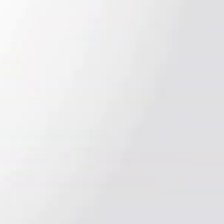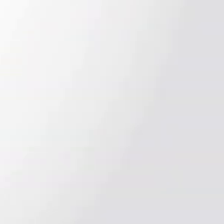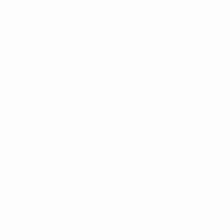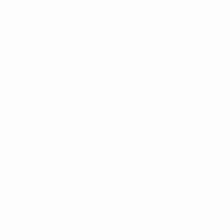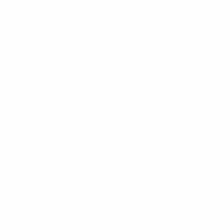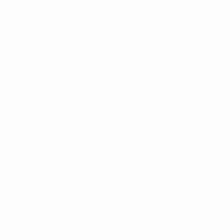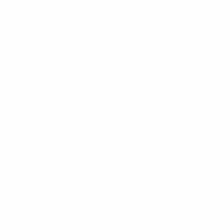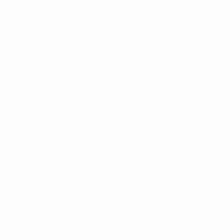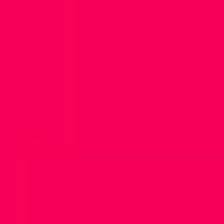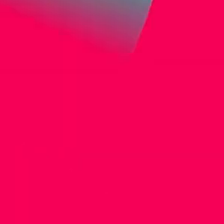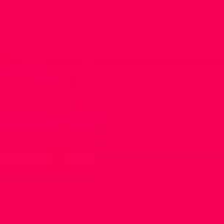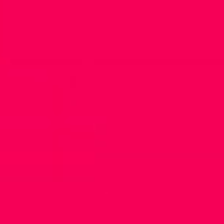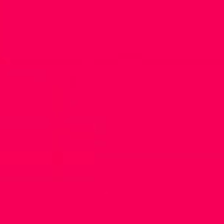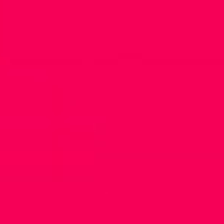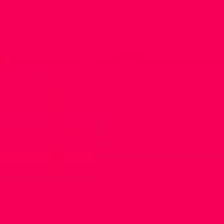KPM.